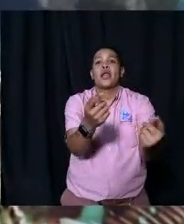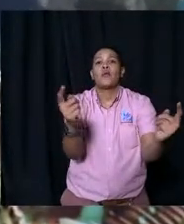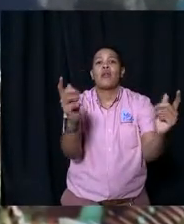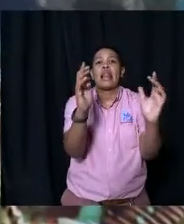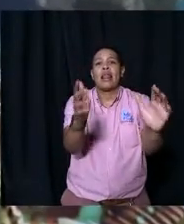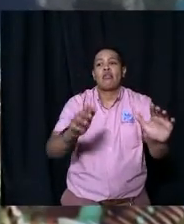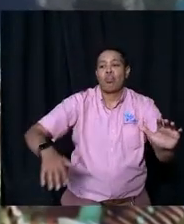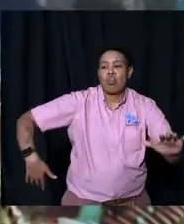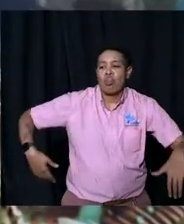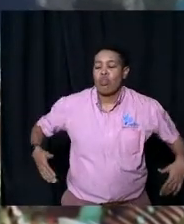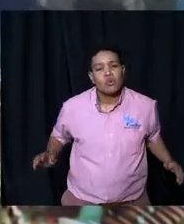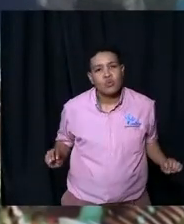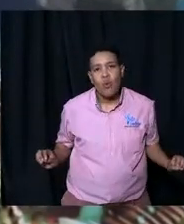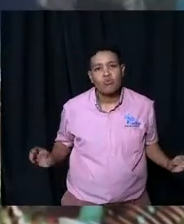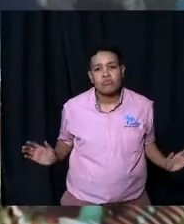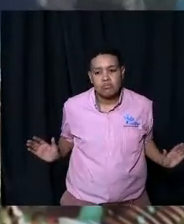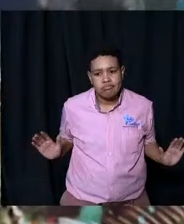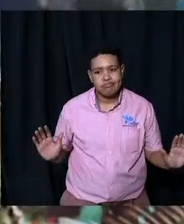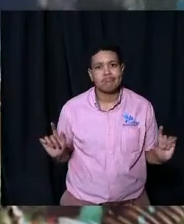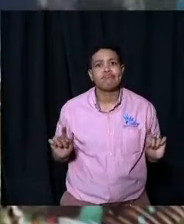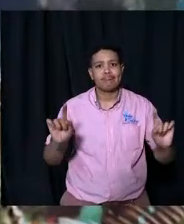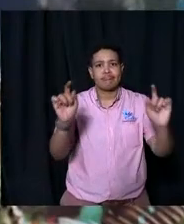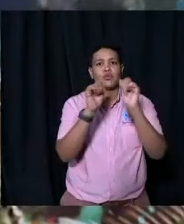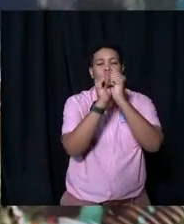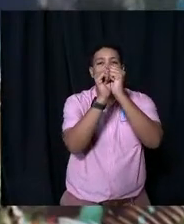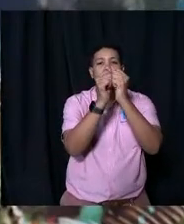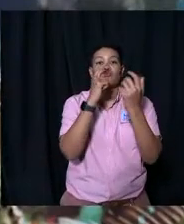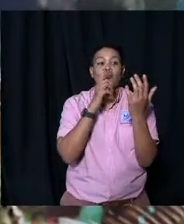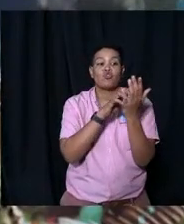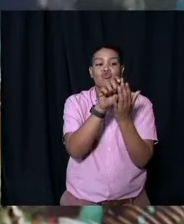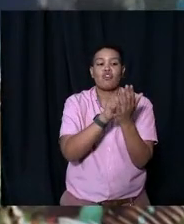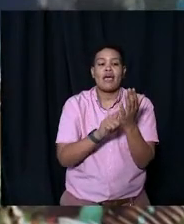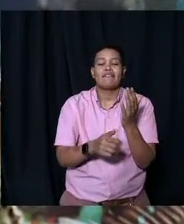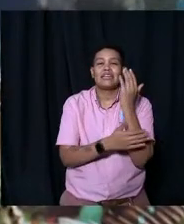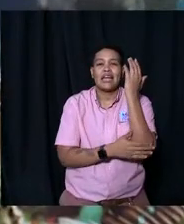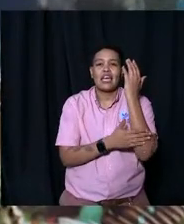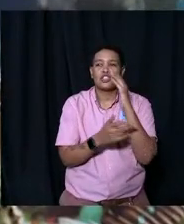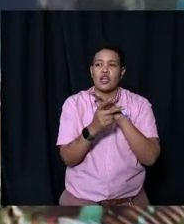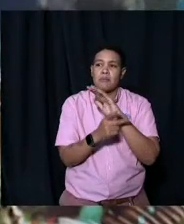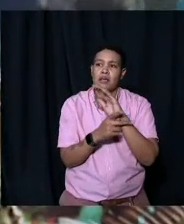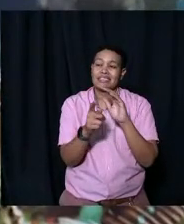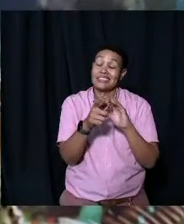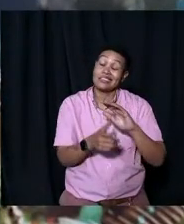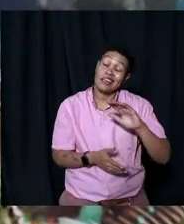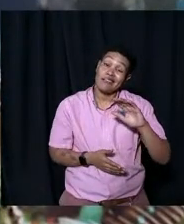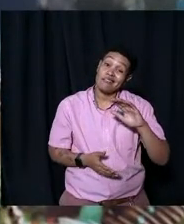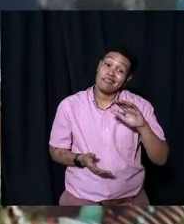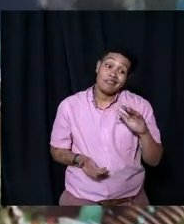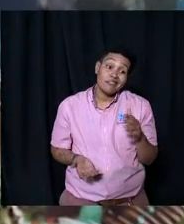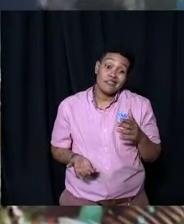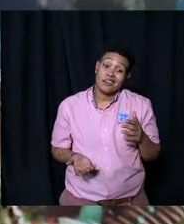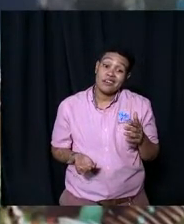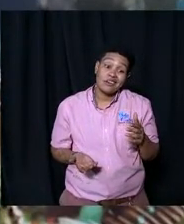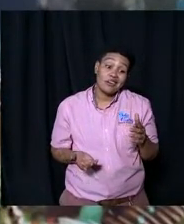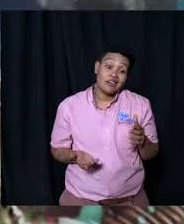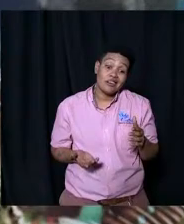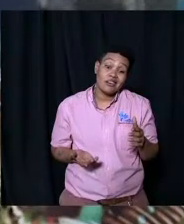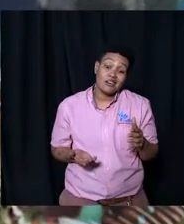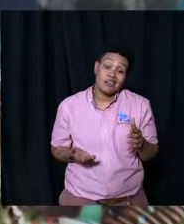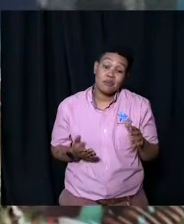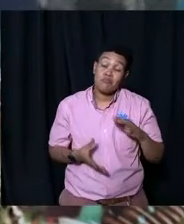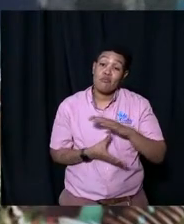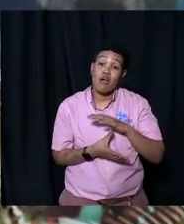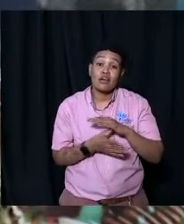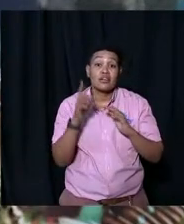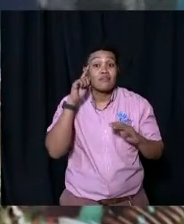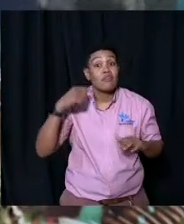left behind. So in crafting these national policies, it is the primary, the priority for us is